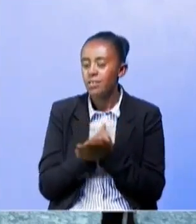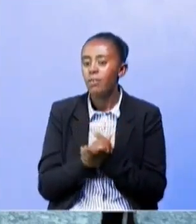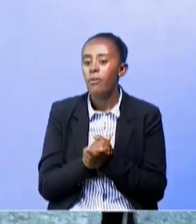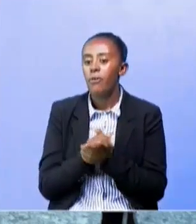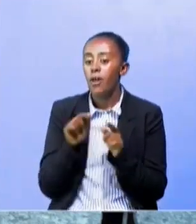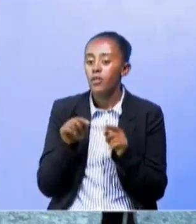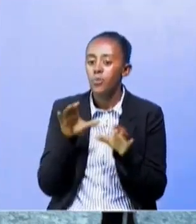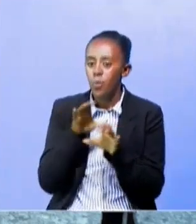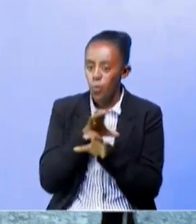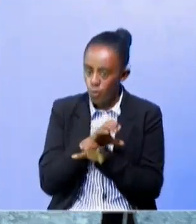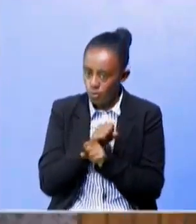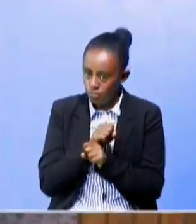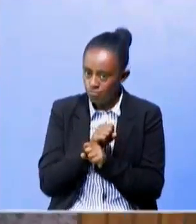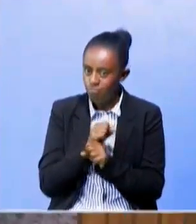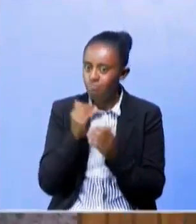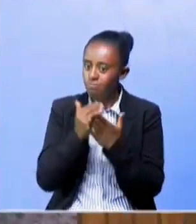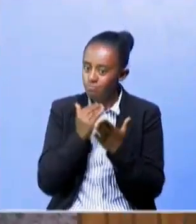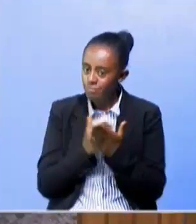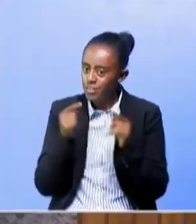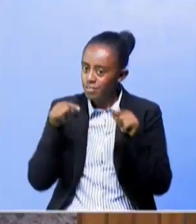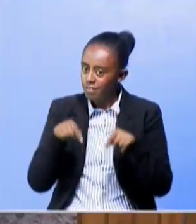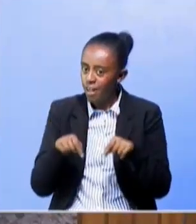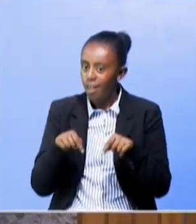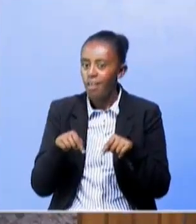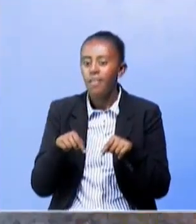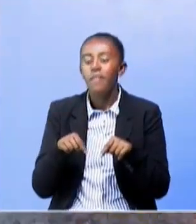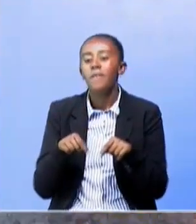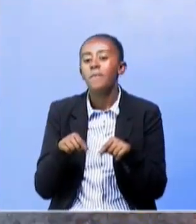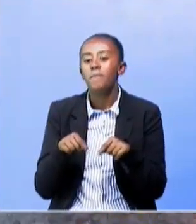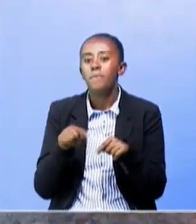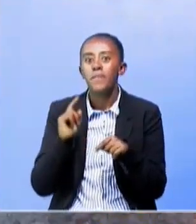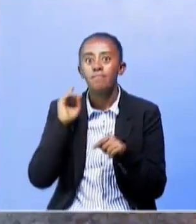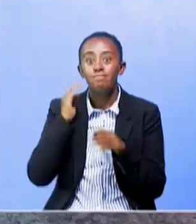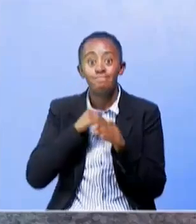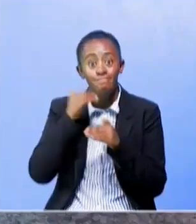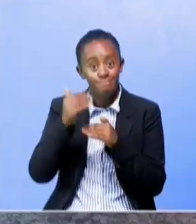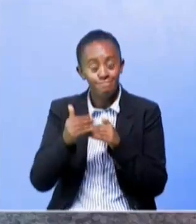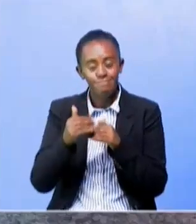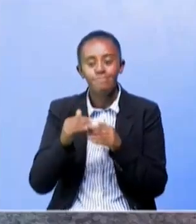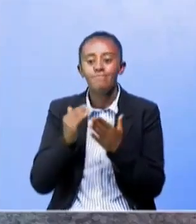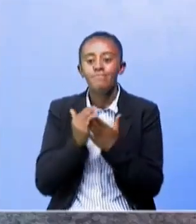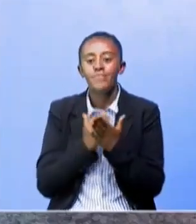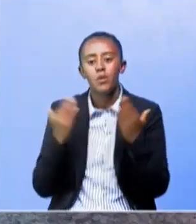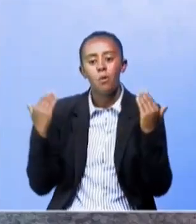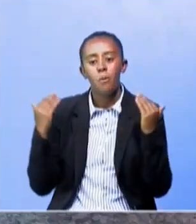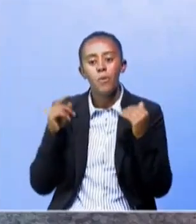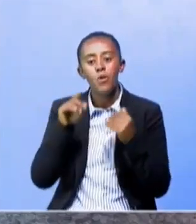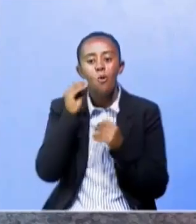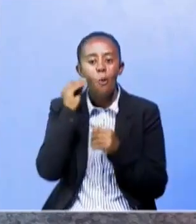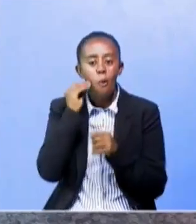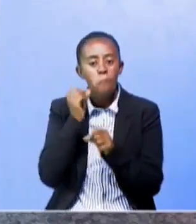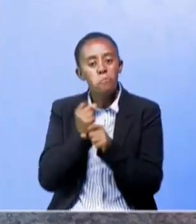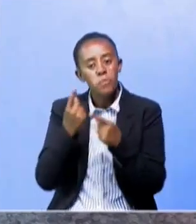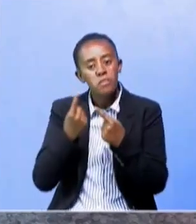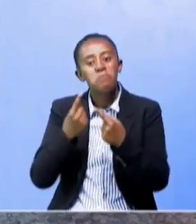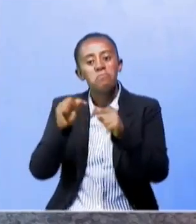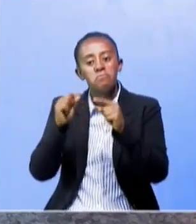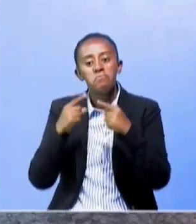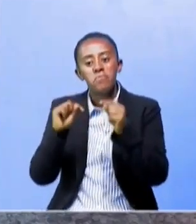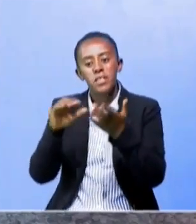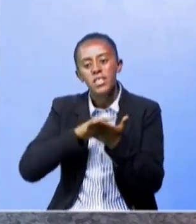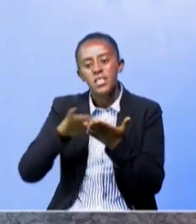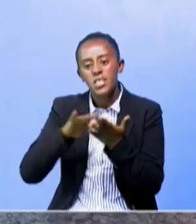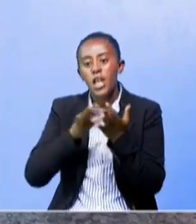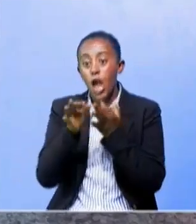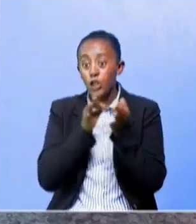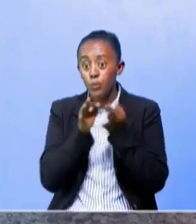students. That's all the lesson that we have for today. For the coming lesson, I hope that this is your homework. Try to study these